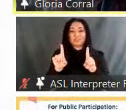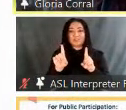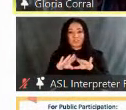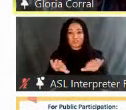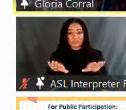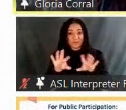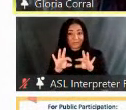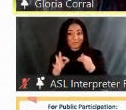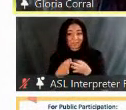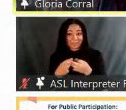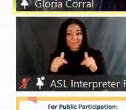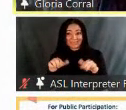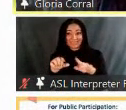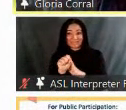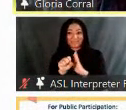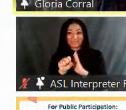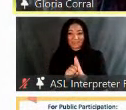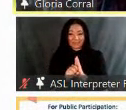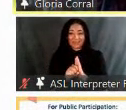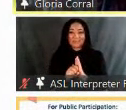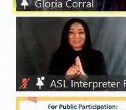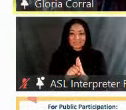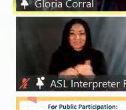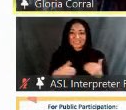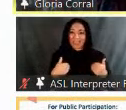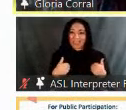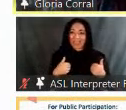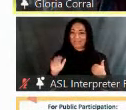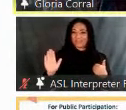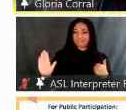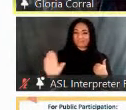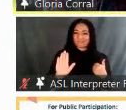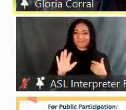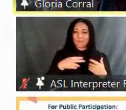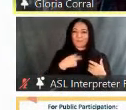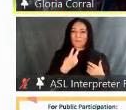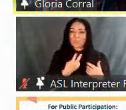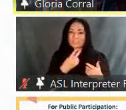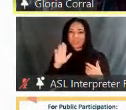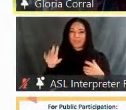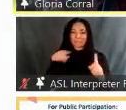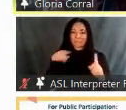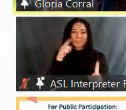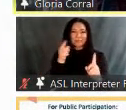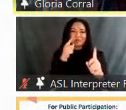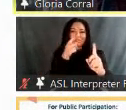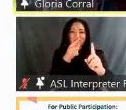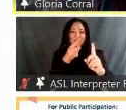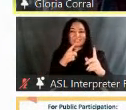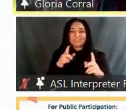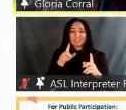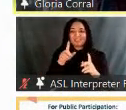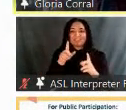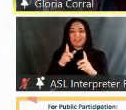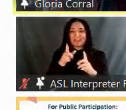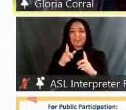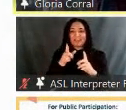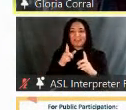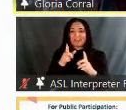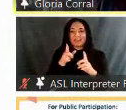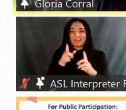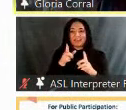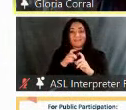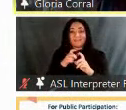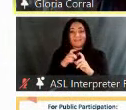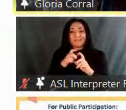state. It's having exactly the voices, the perspectives, the aspirations of families at the center that will enable